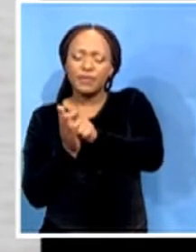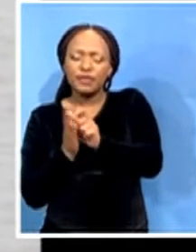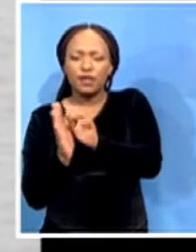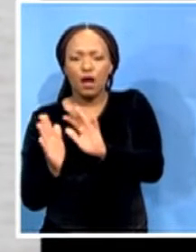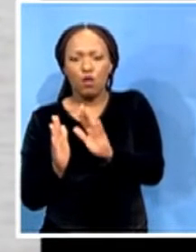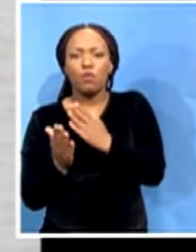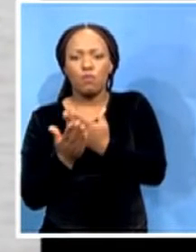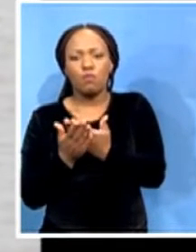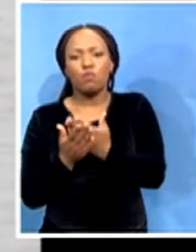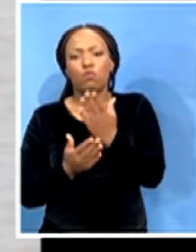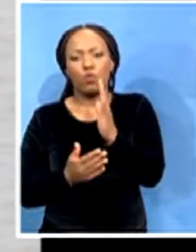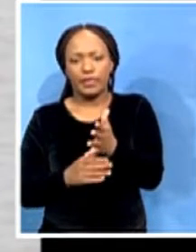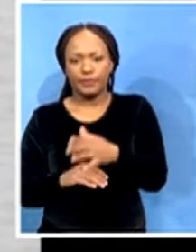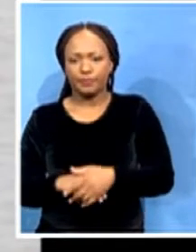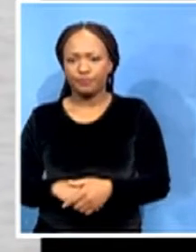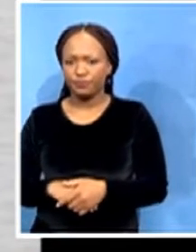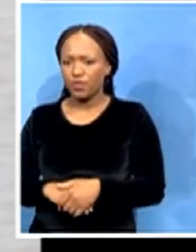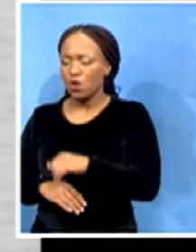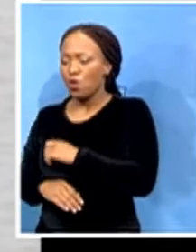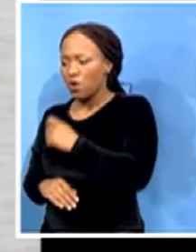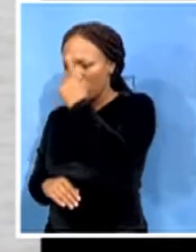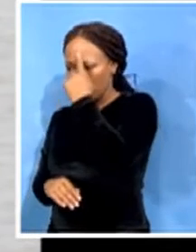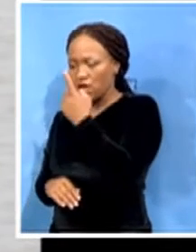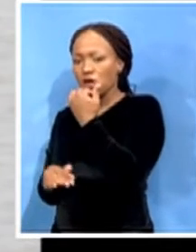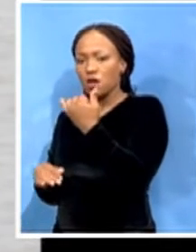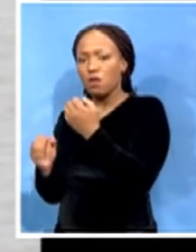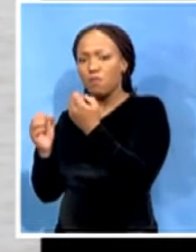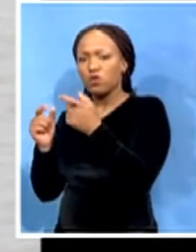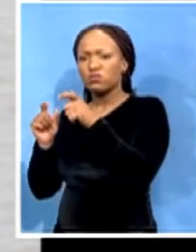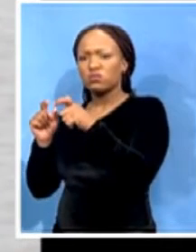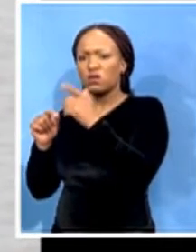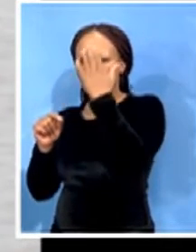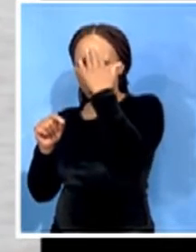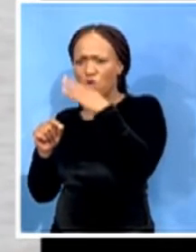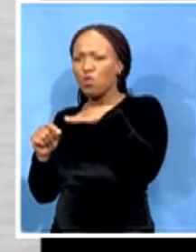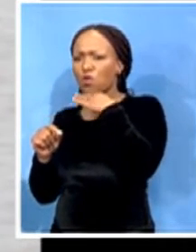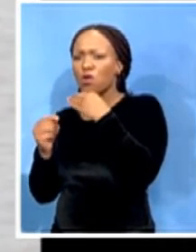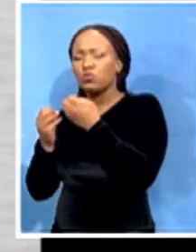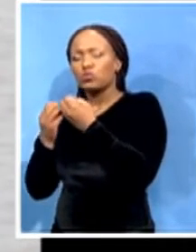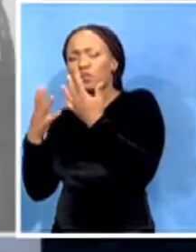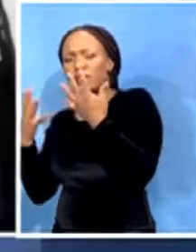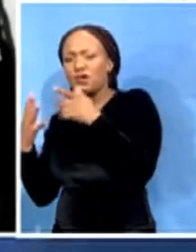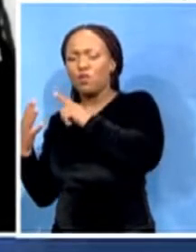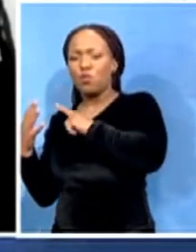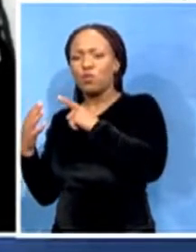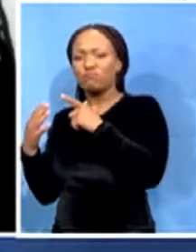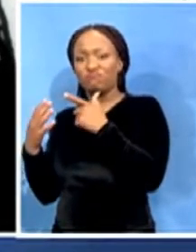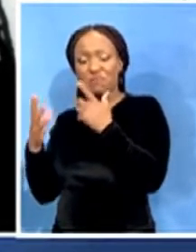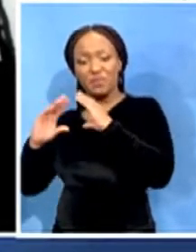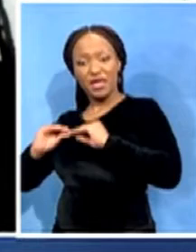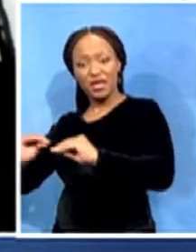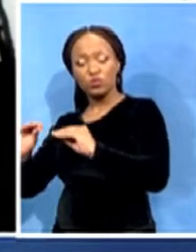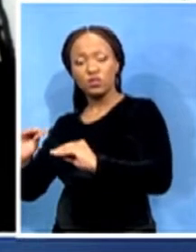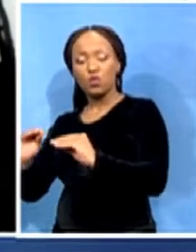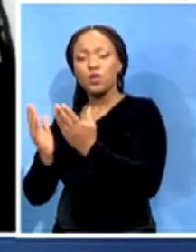our very own Constitution? Is it a form of education in terms of the schooling system? Is it an issue